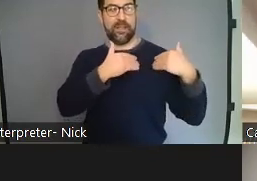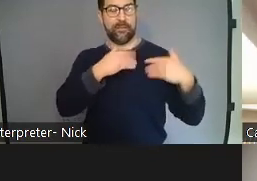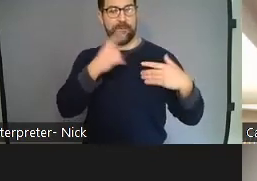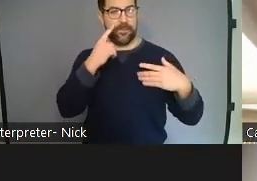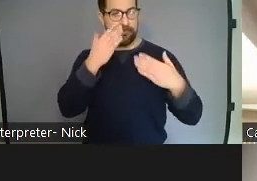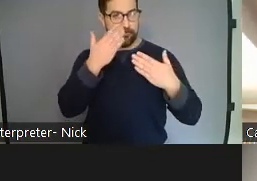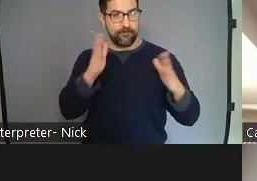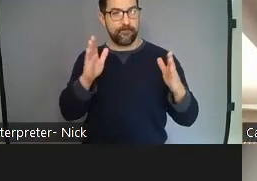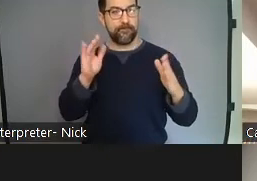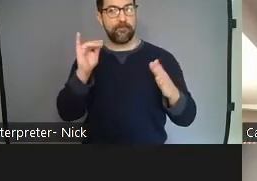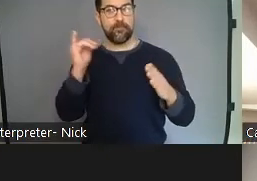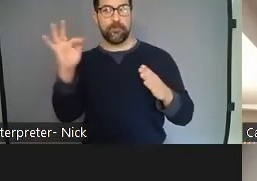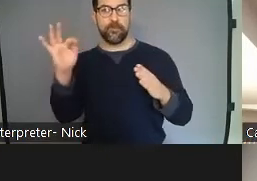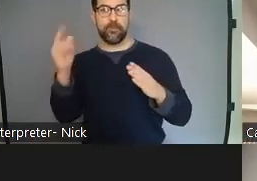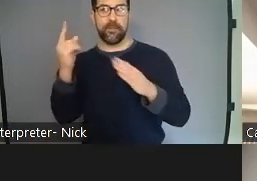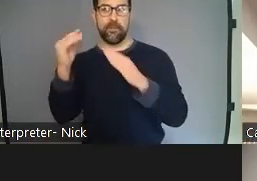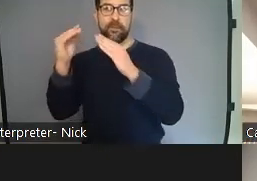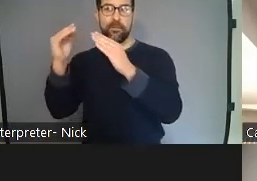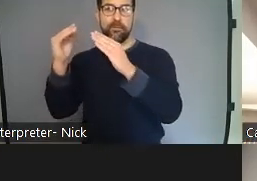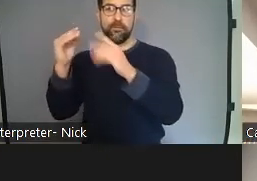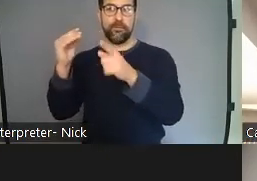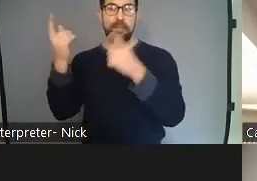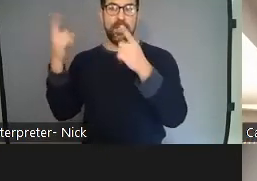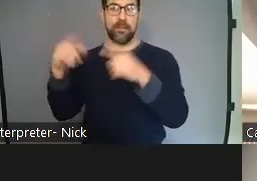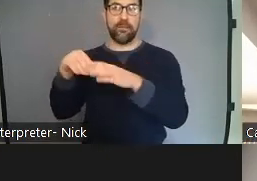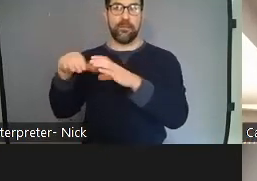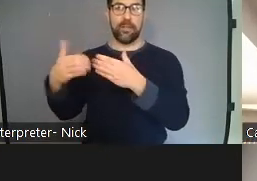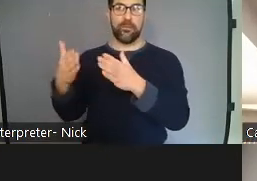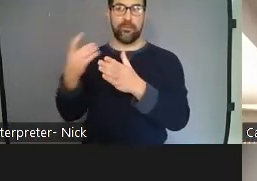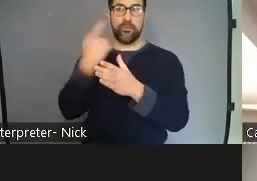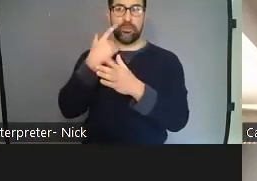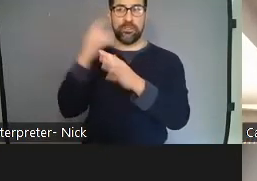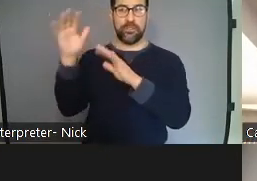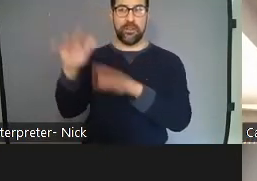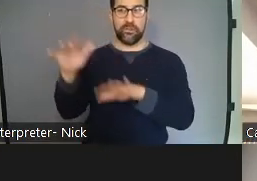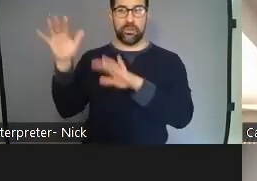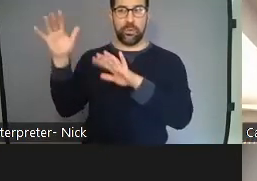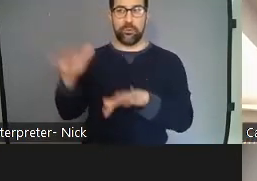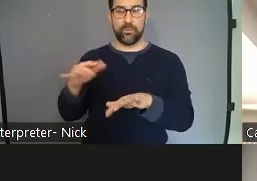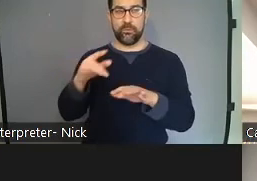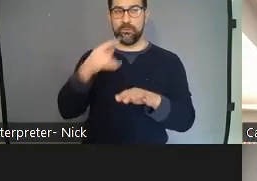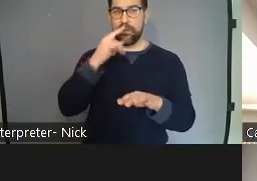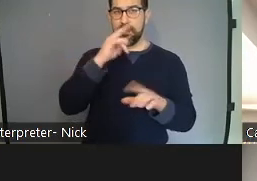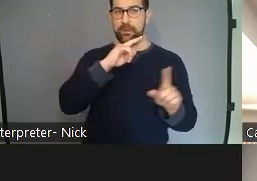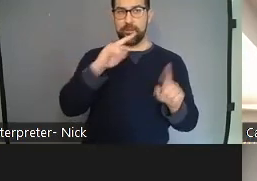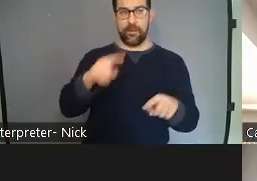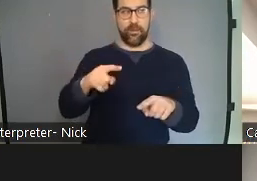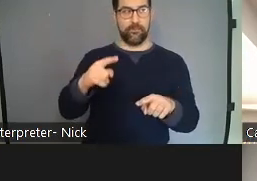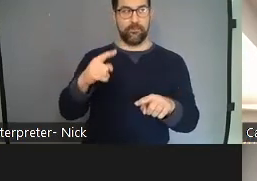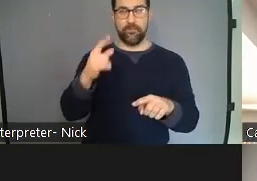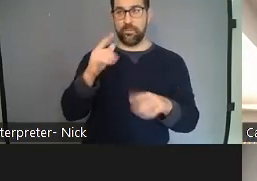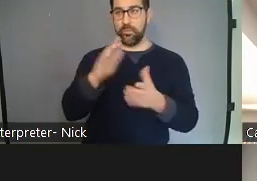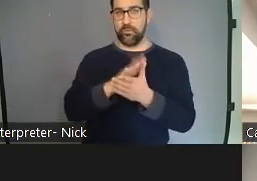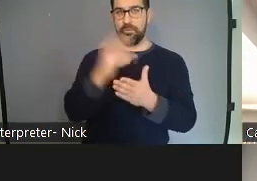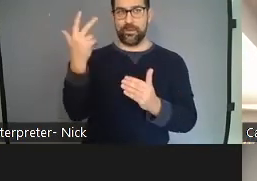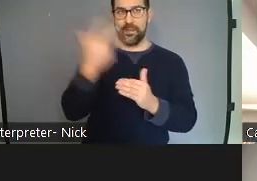classroom, to which Chicago Public Schools, we just had a snowstorm, and so kids didn't come to school for like 3 days, and yesterday